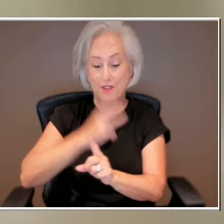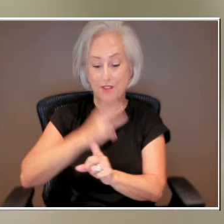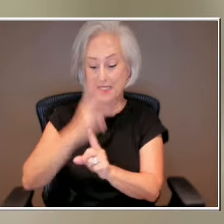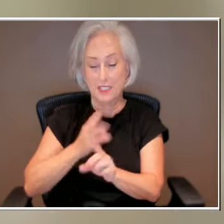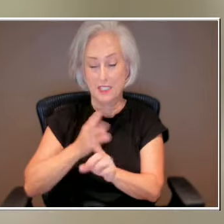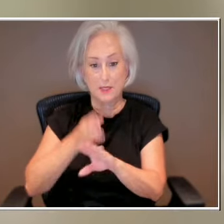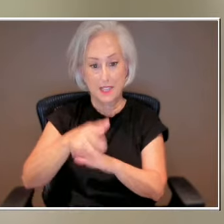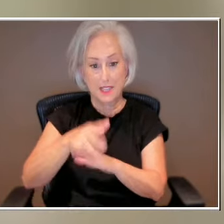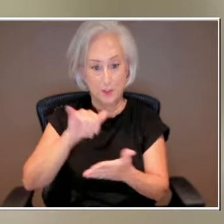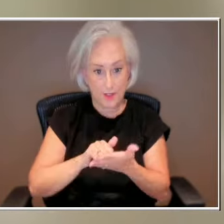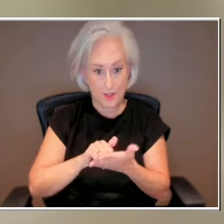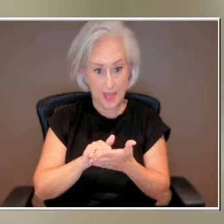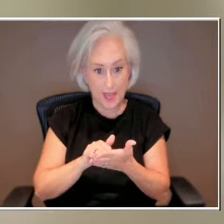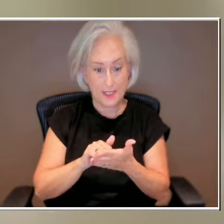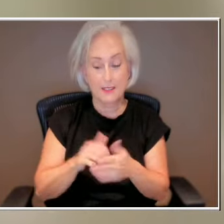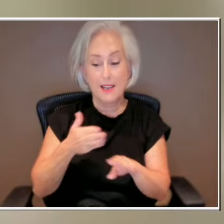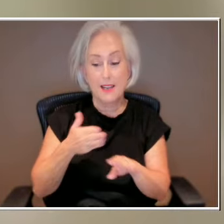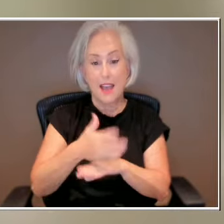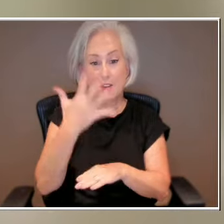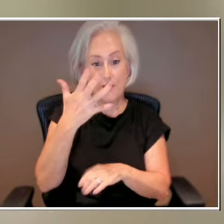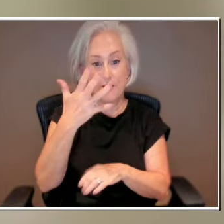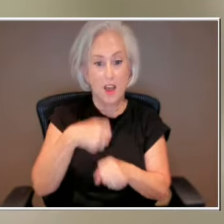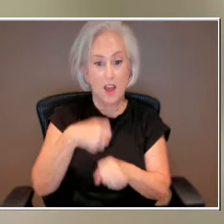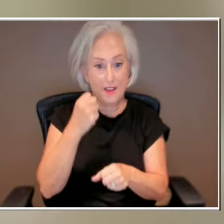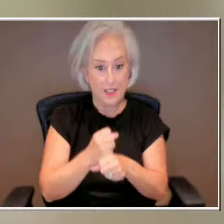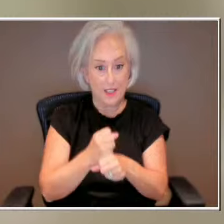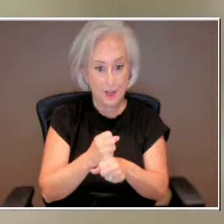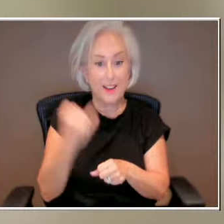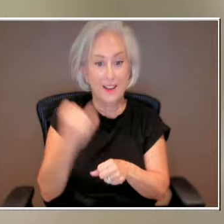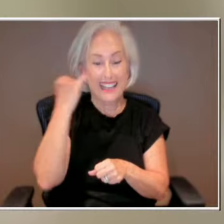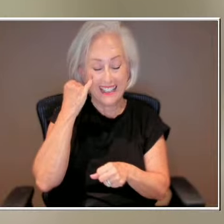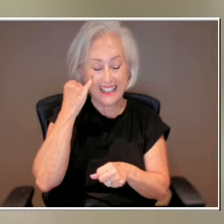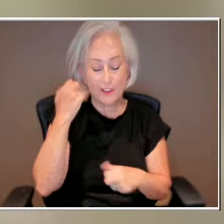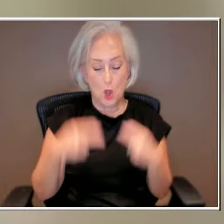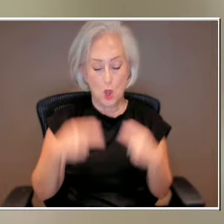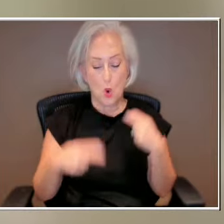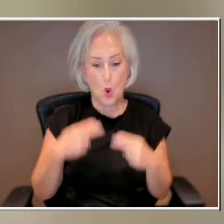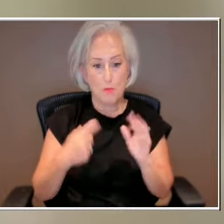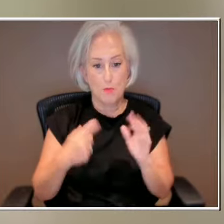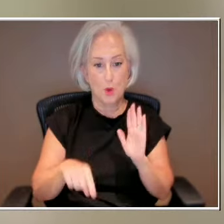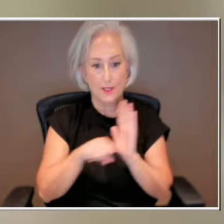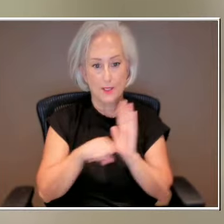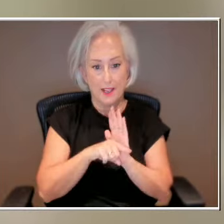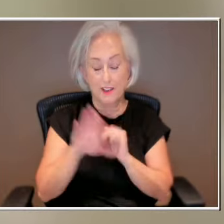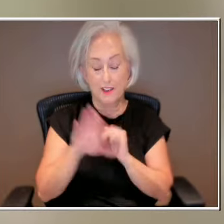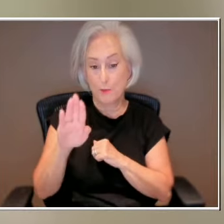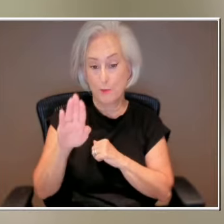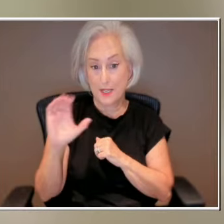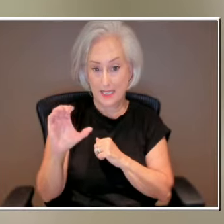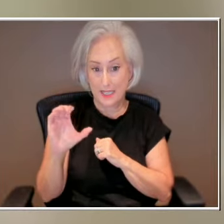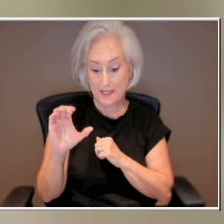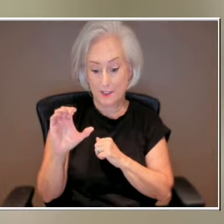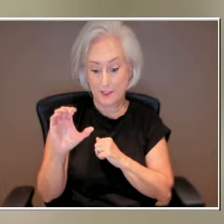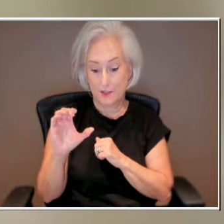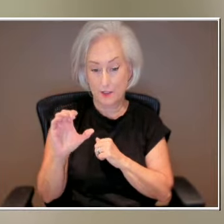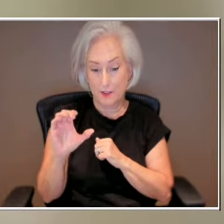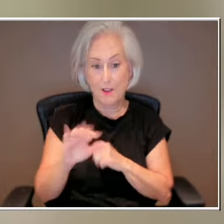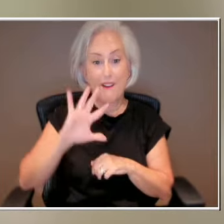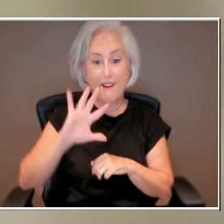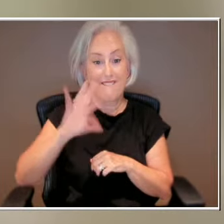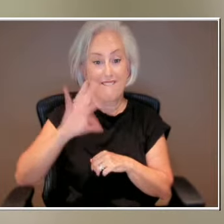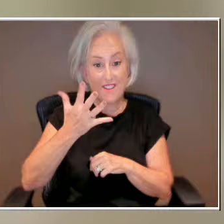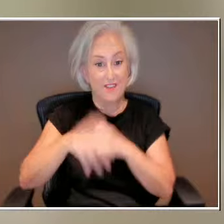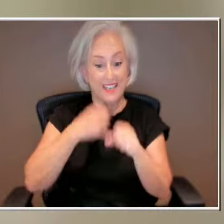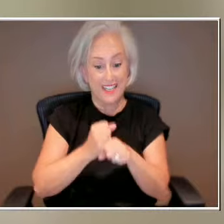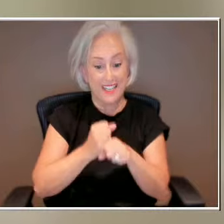5. And for those that have hormone negative breast cancer at year 5, typically these patients are released from